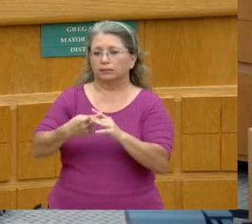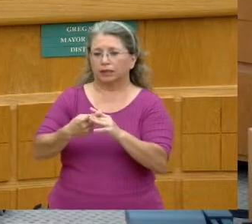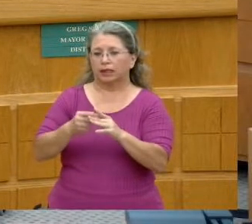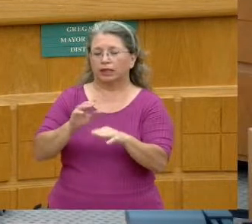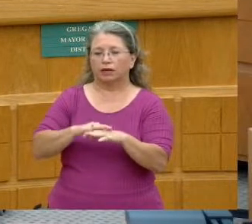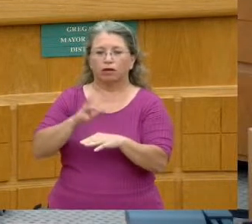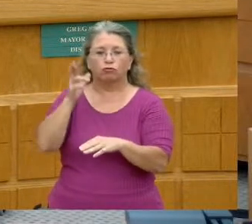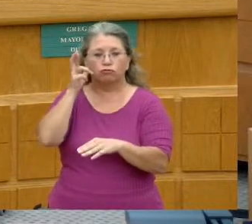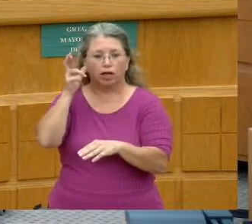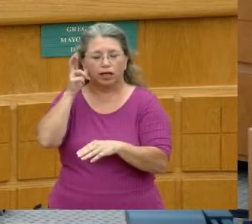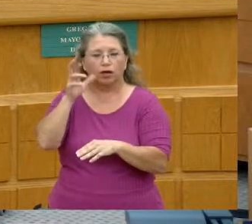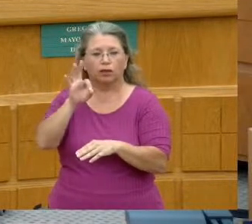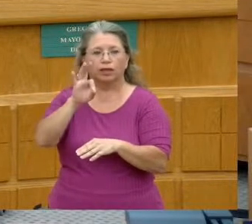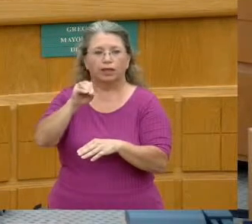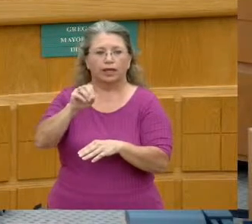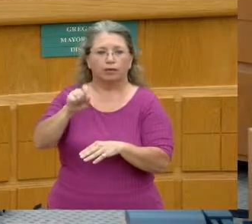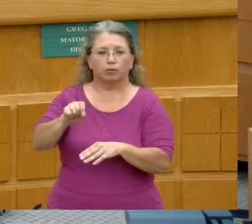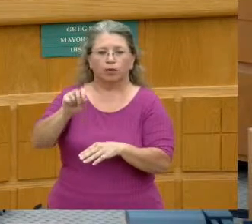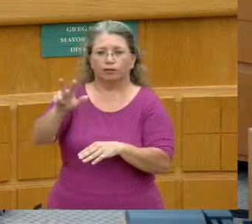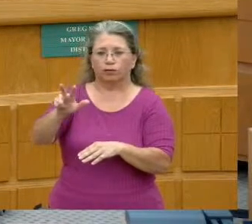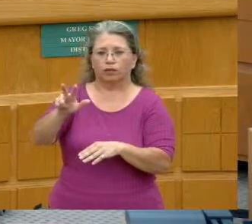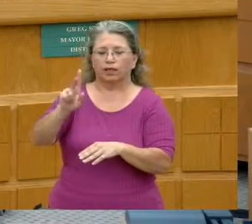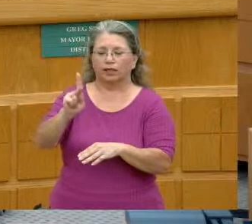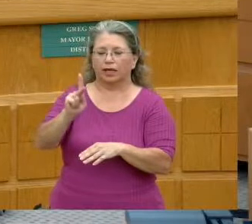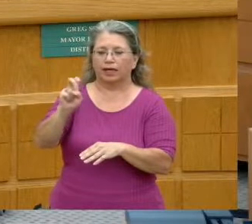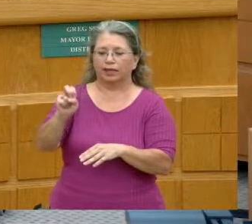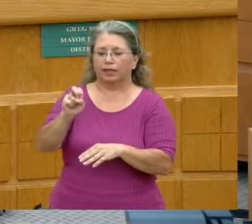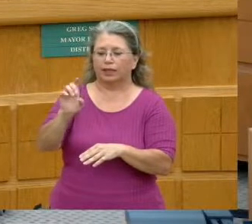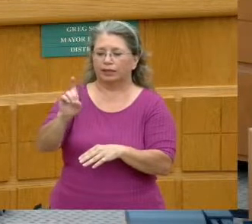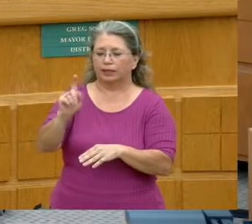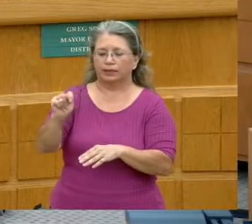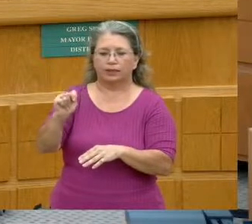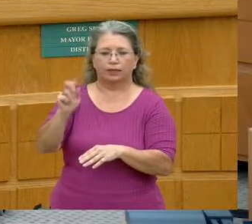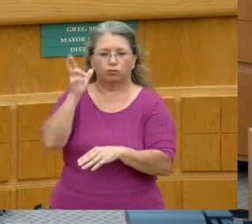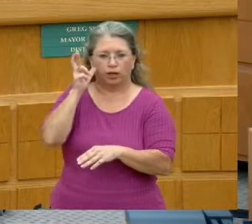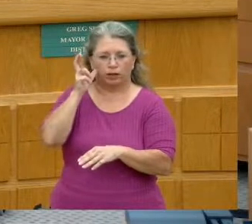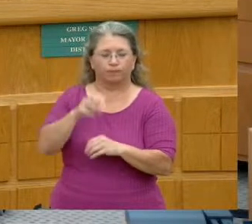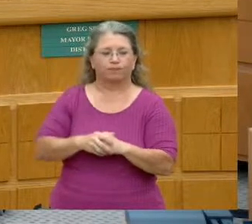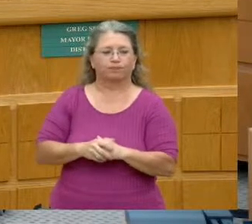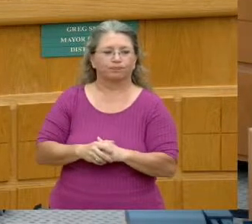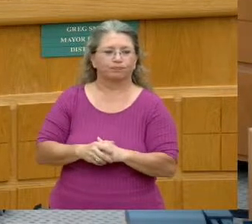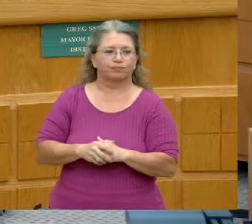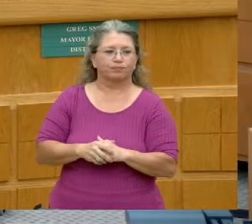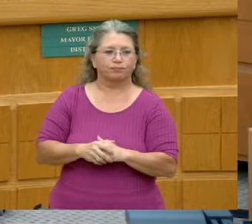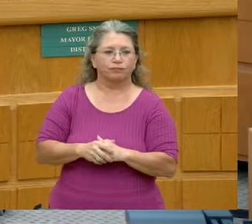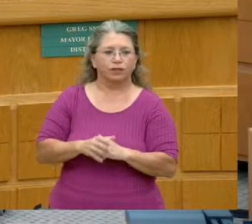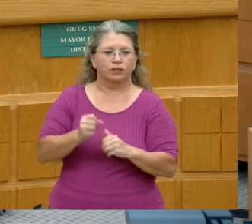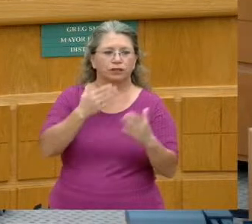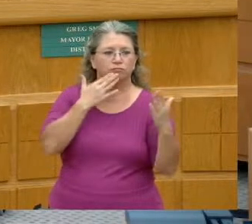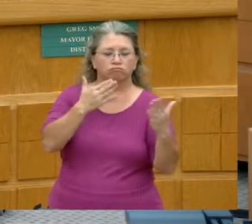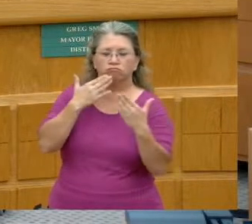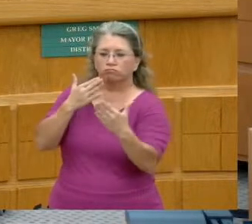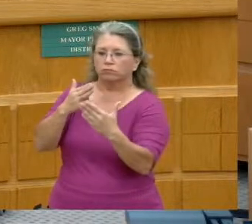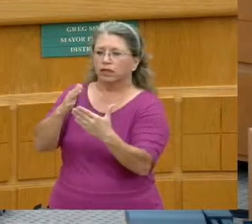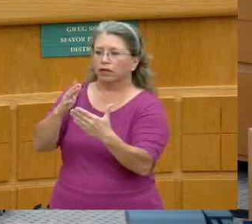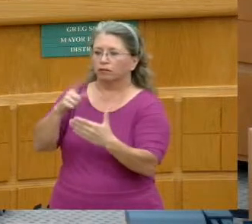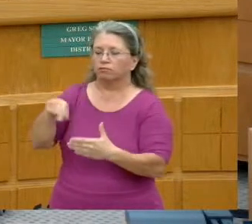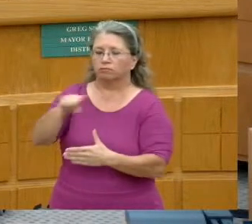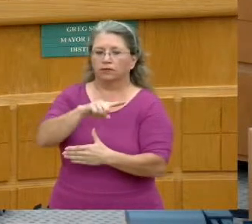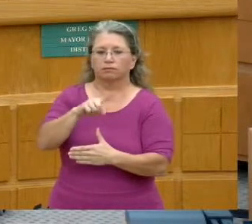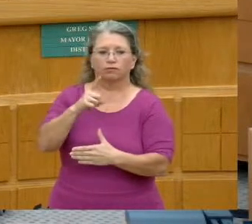station, 90.3 KEDT radio. So we want to thank them, their radio station, and all